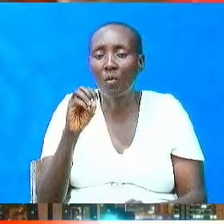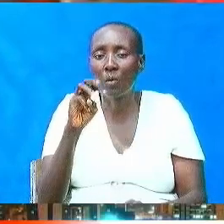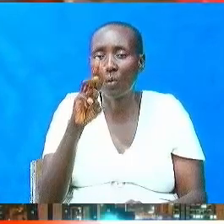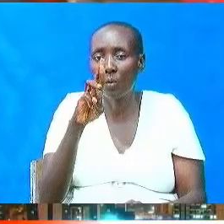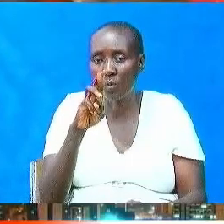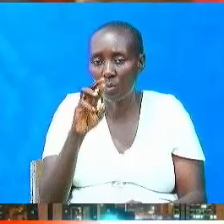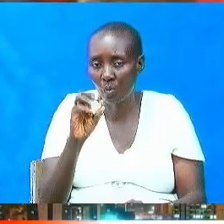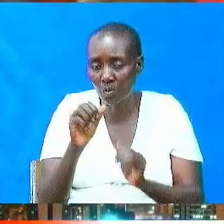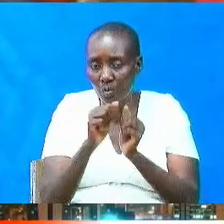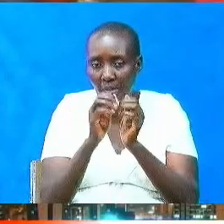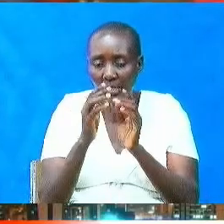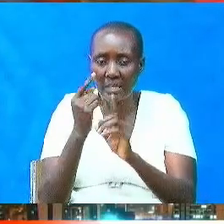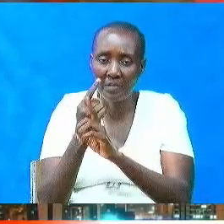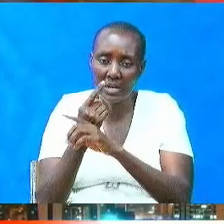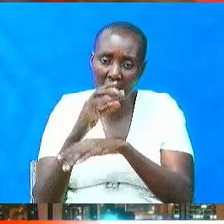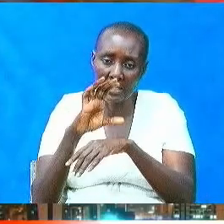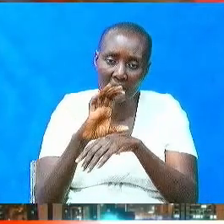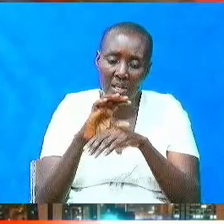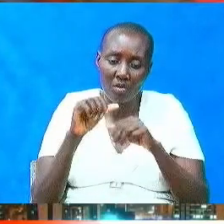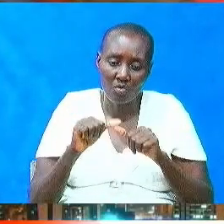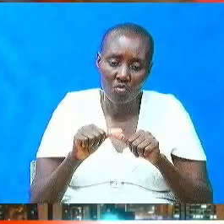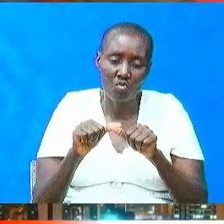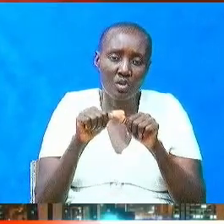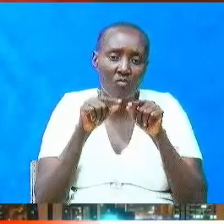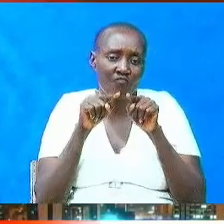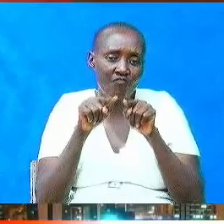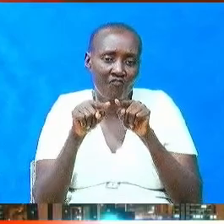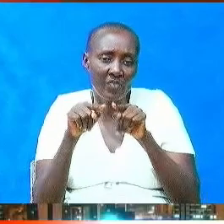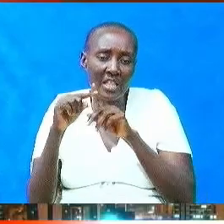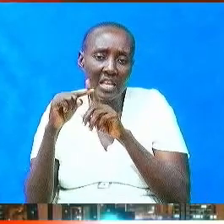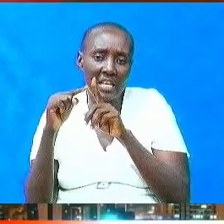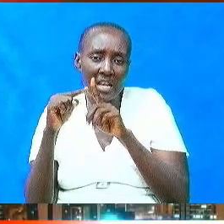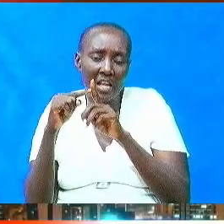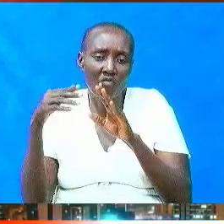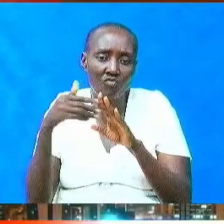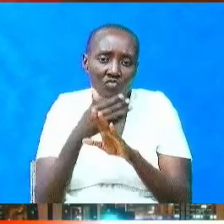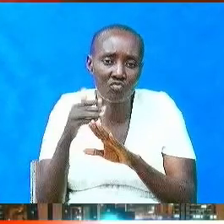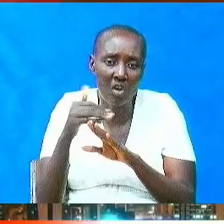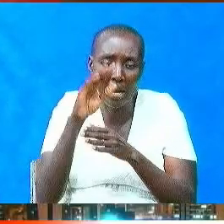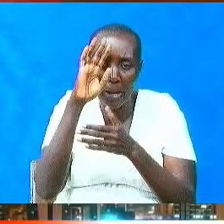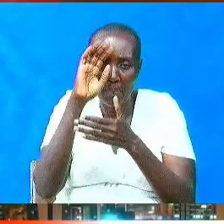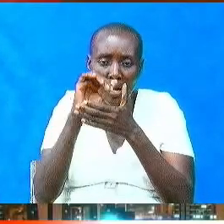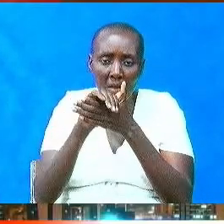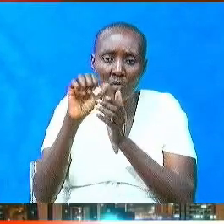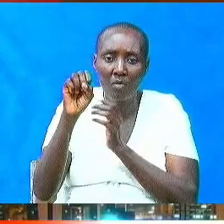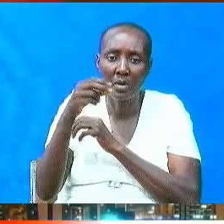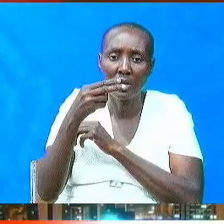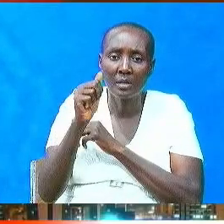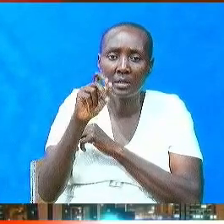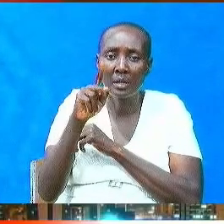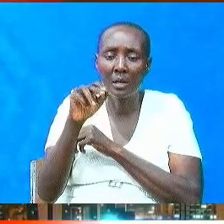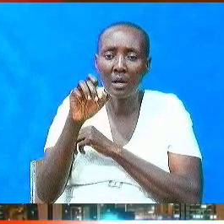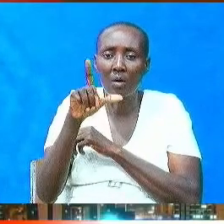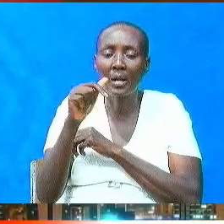viongozi wa madhehebu mbalimbali, wamezidi kukashifu mauaji ya dhehebu potovu la Shakahola na kusema kuwa serikali na